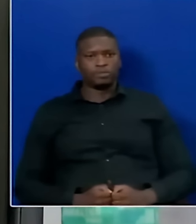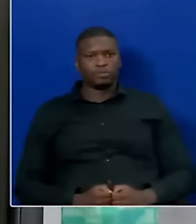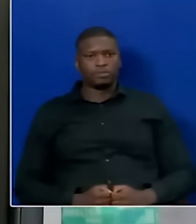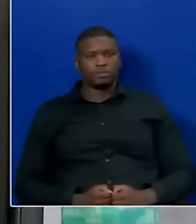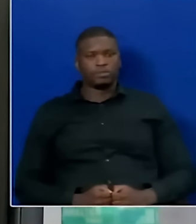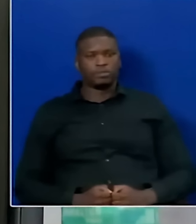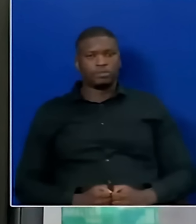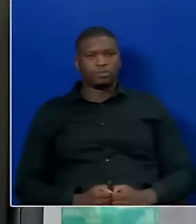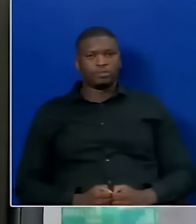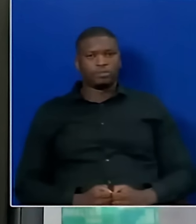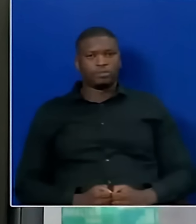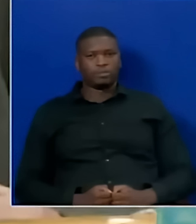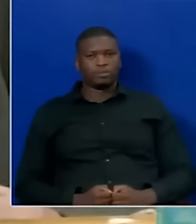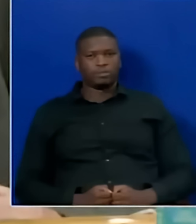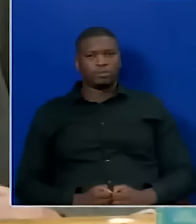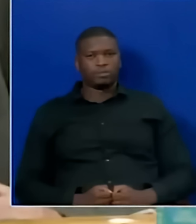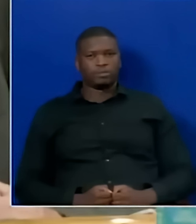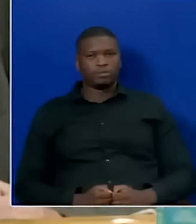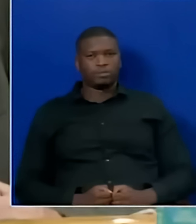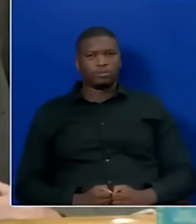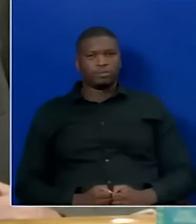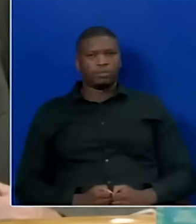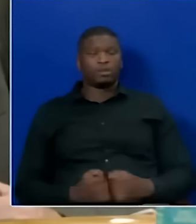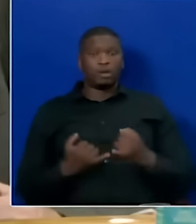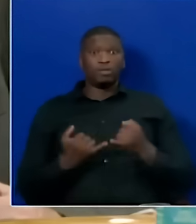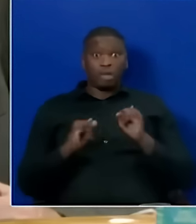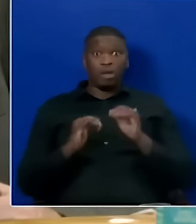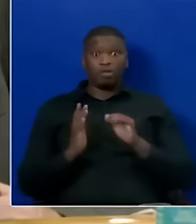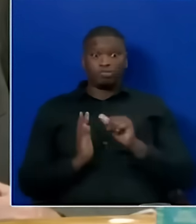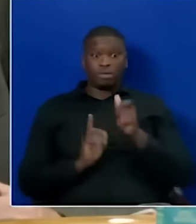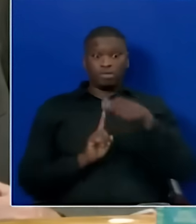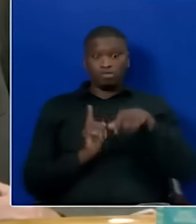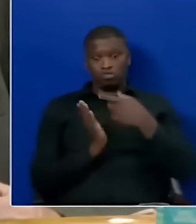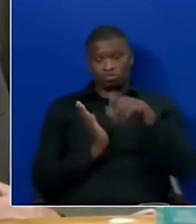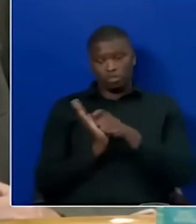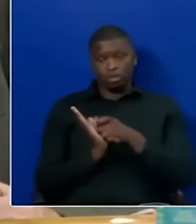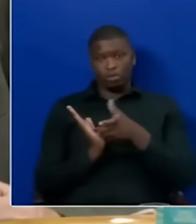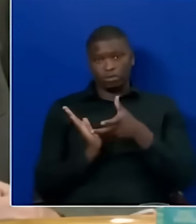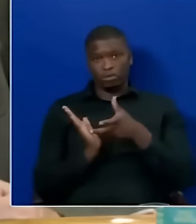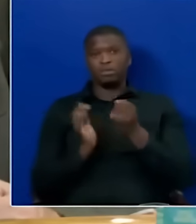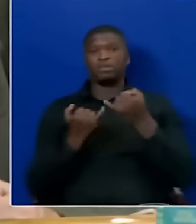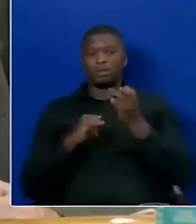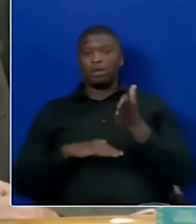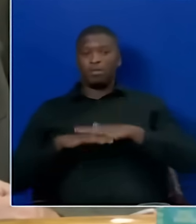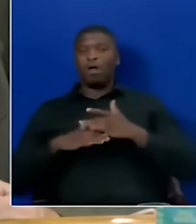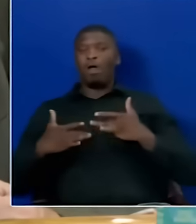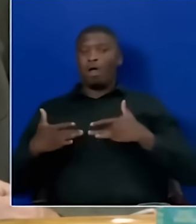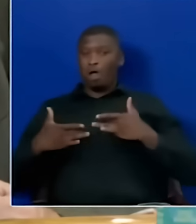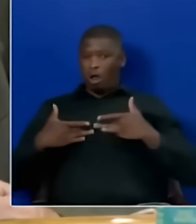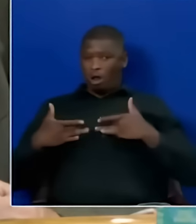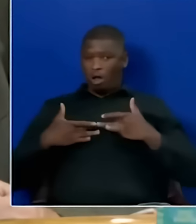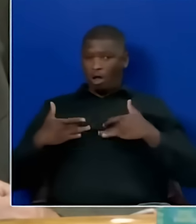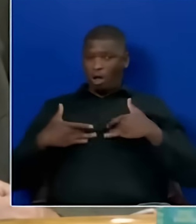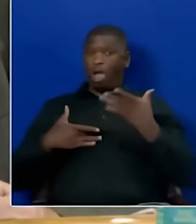While we deal with the commissioning, there's a further concern that I have about the commissioning, apart from the fact that the